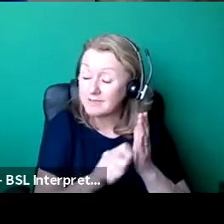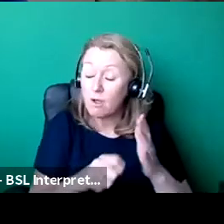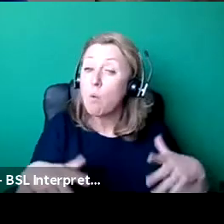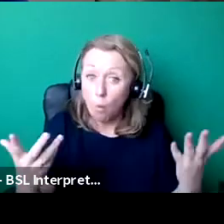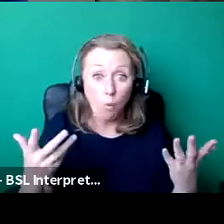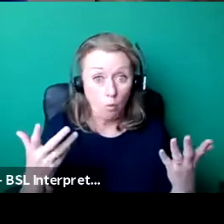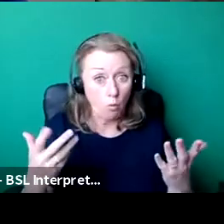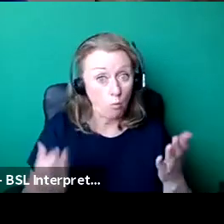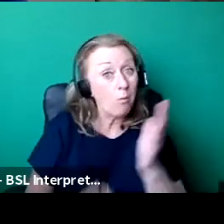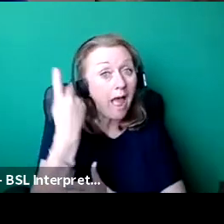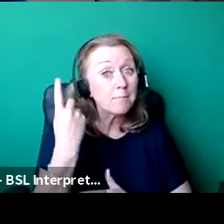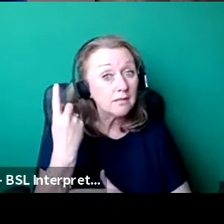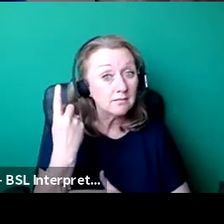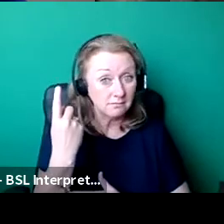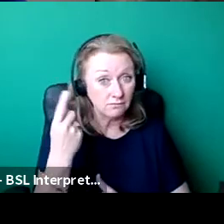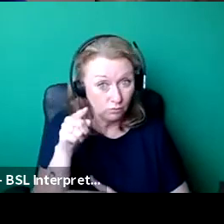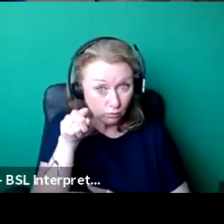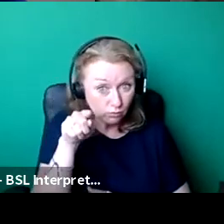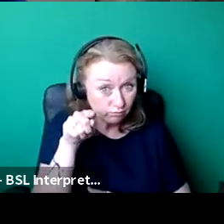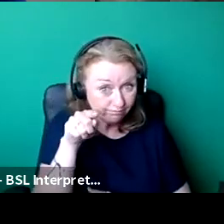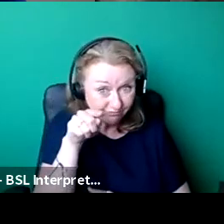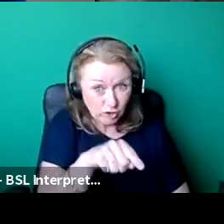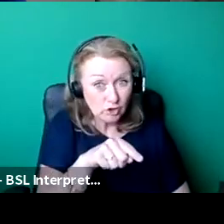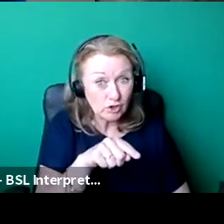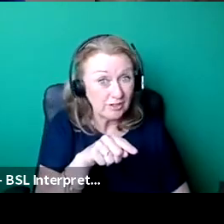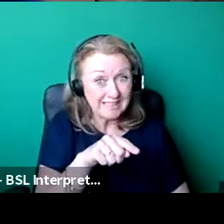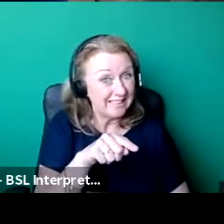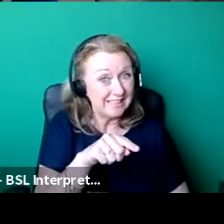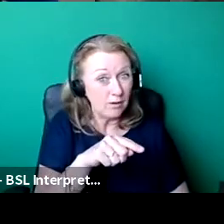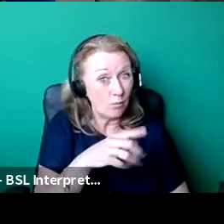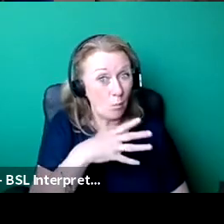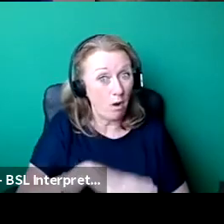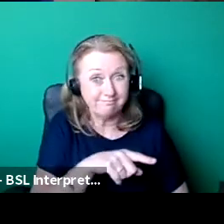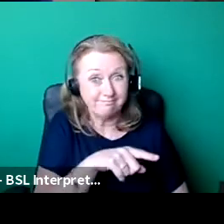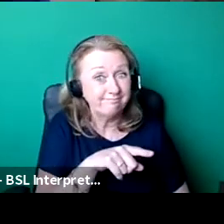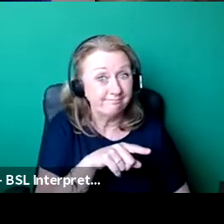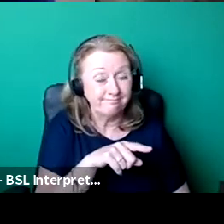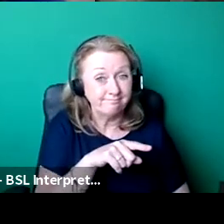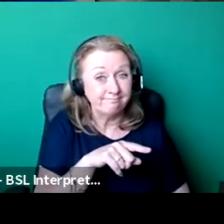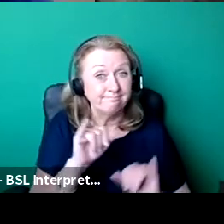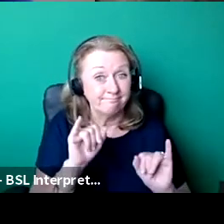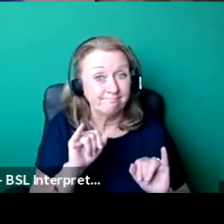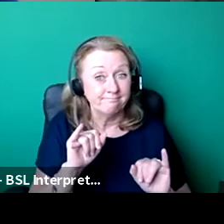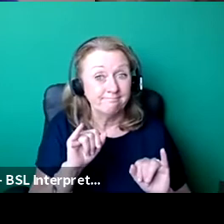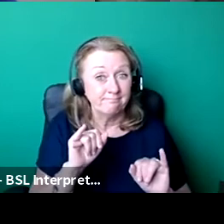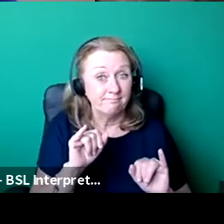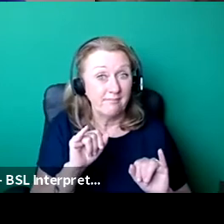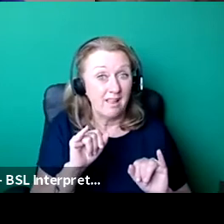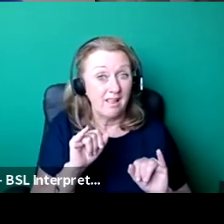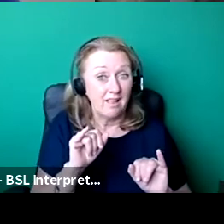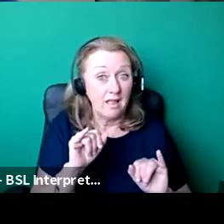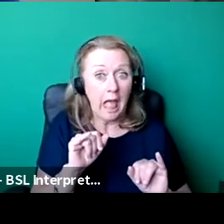consequences will not be something she would like to face. to put it lightly, because I cannot